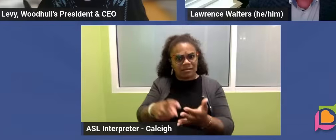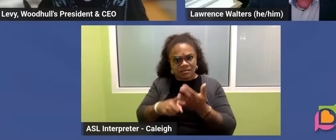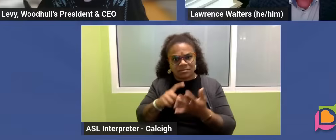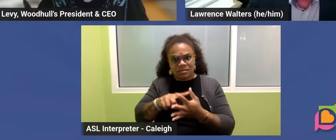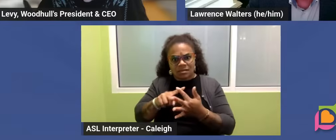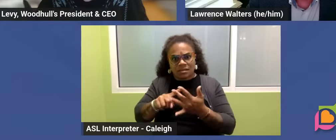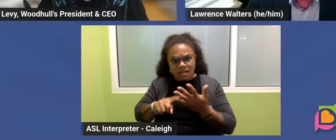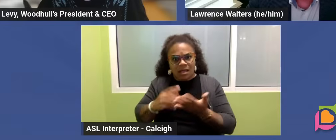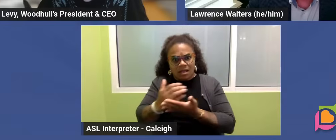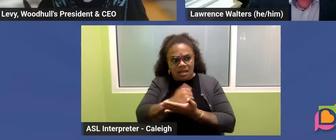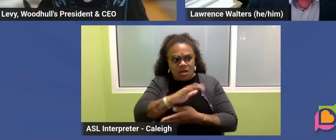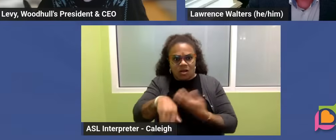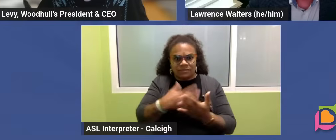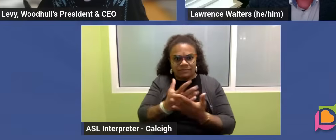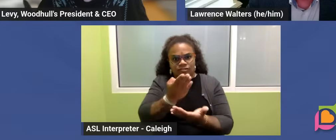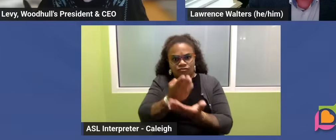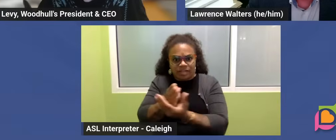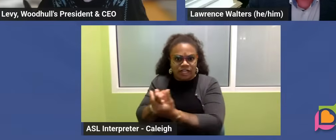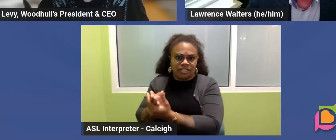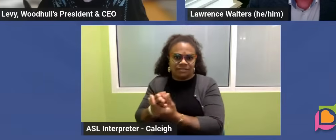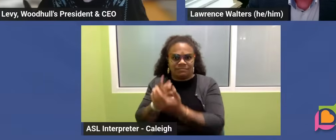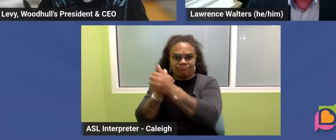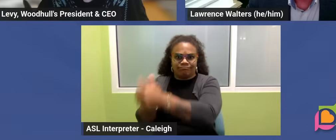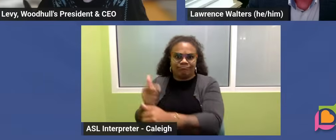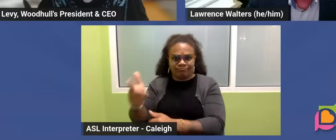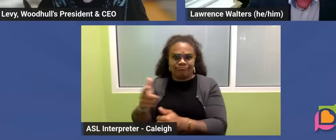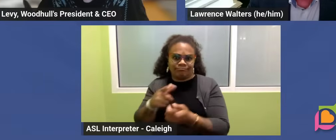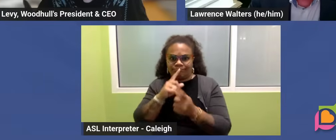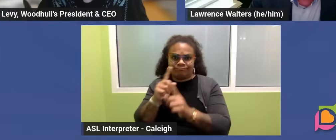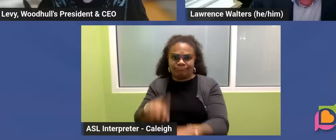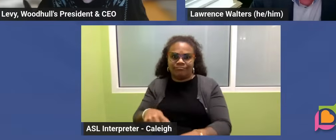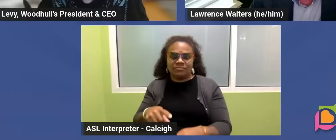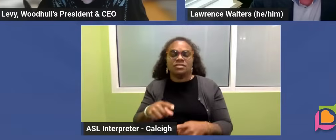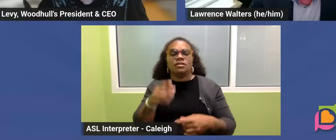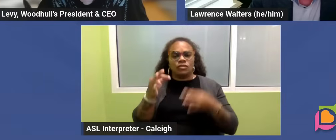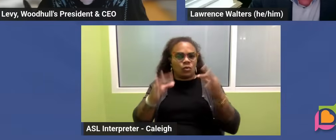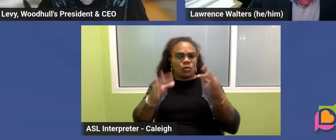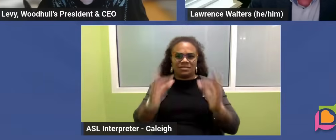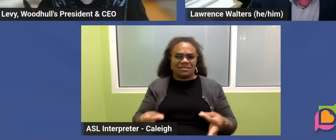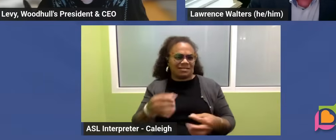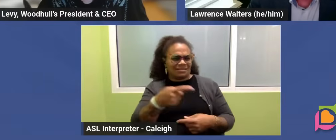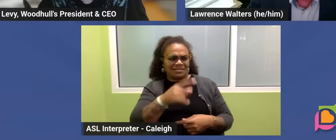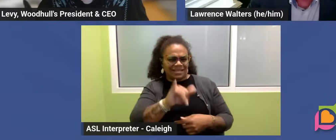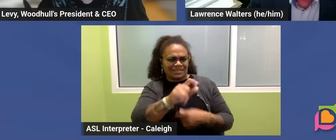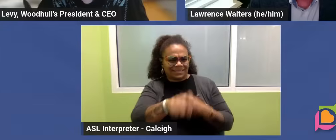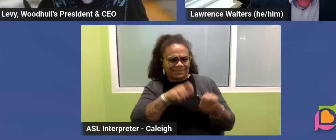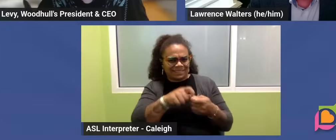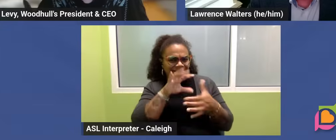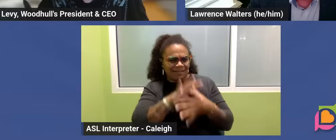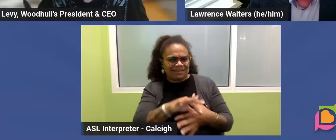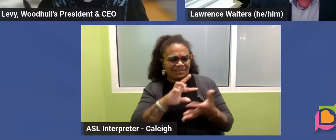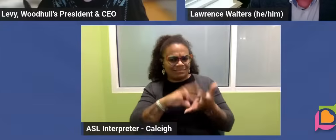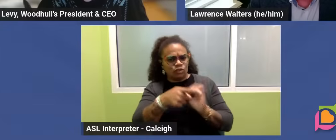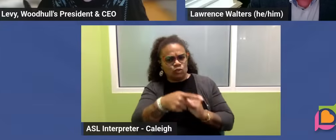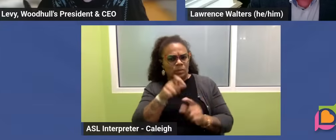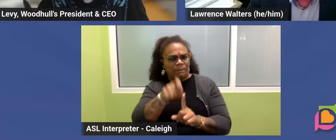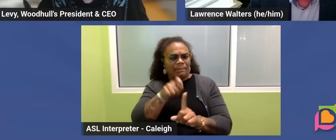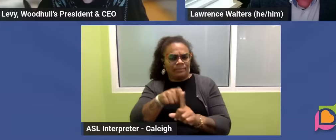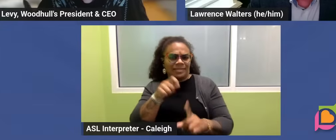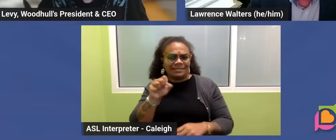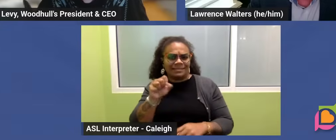and comply with these obligations. The court found that that was content-based. You're singling out sexually oriented content for